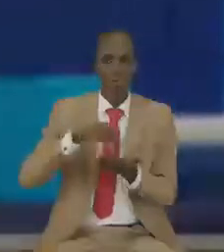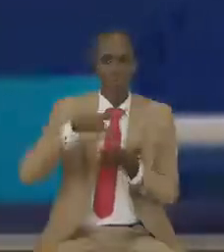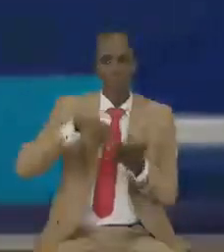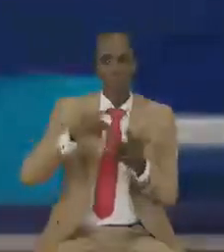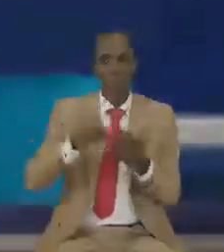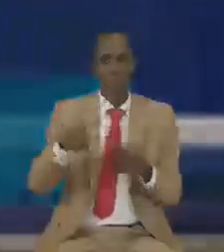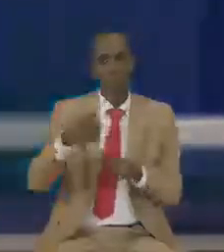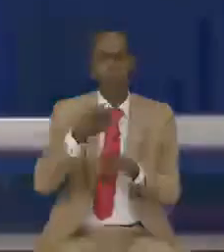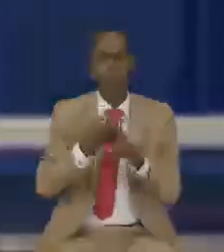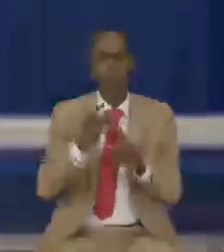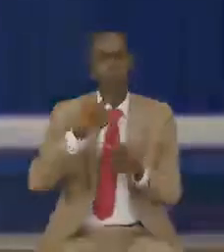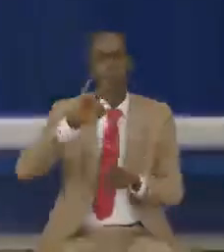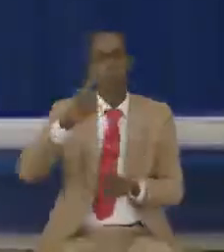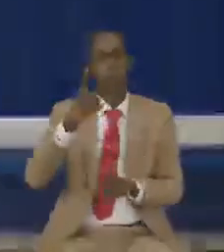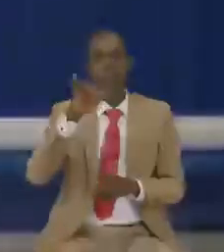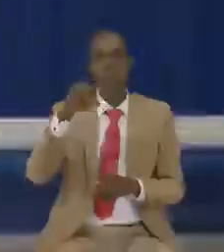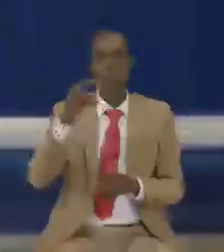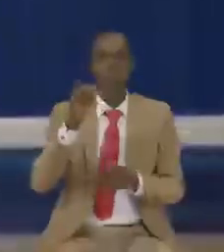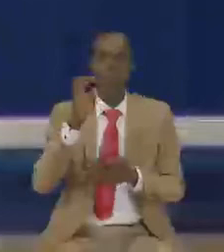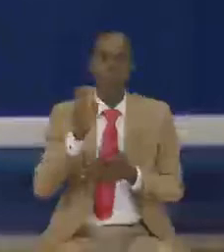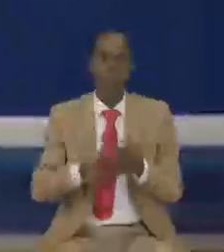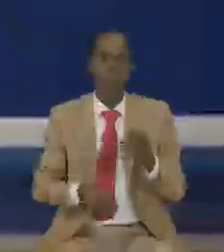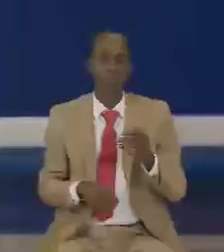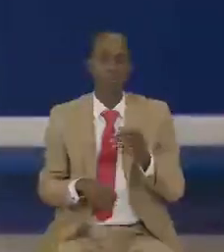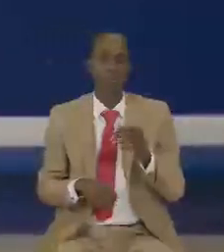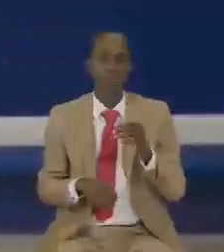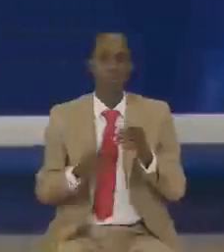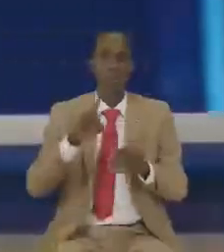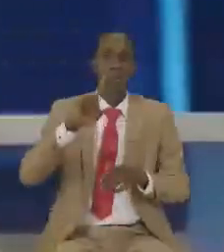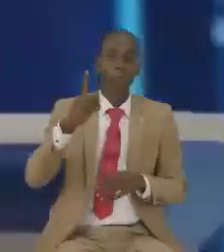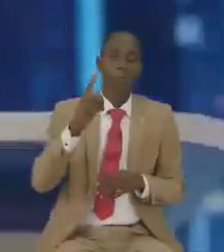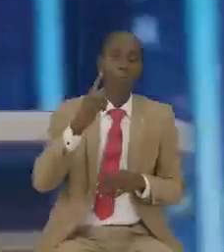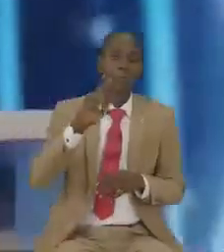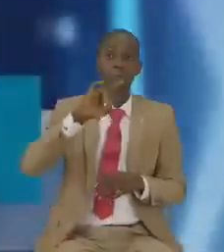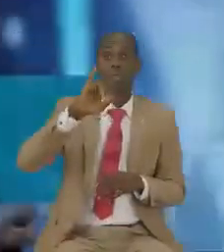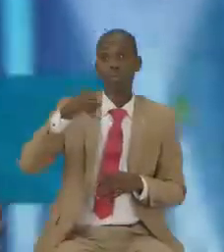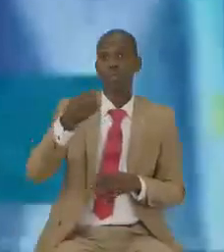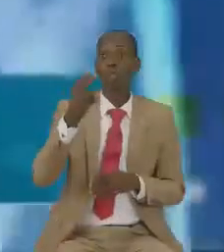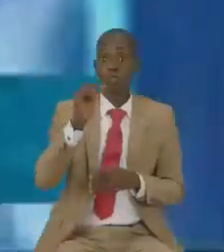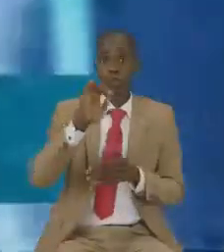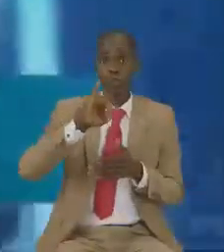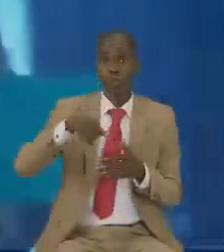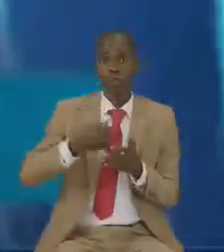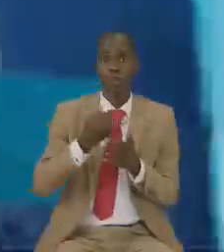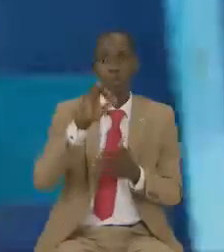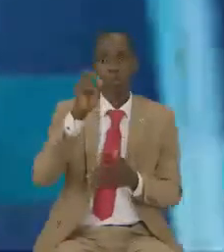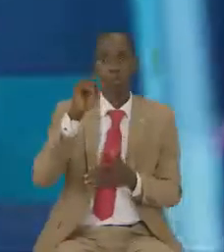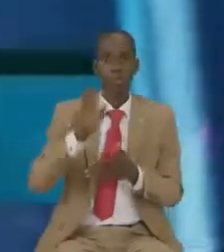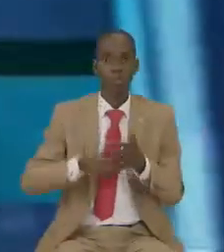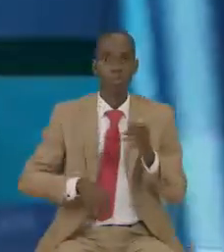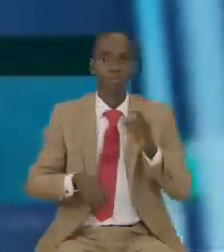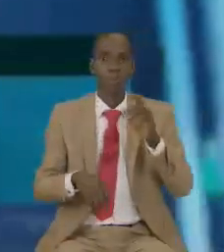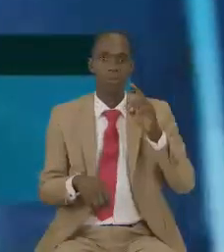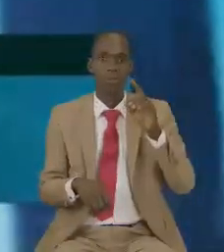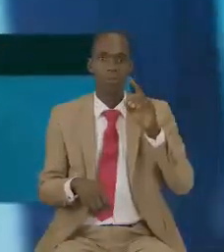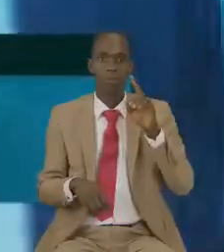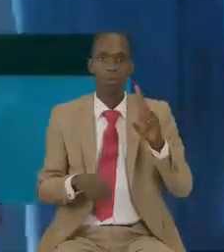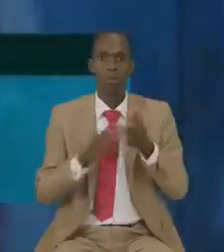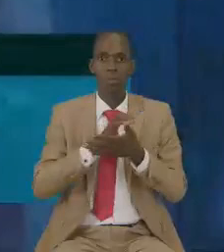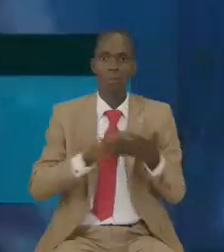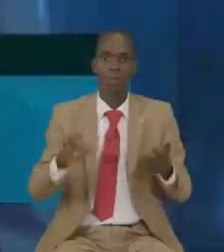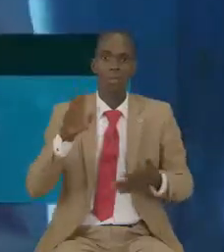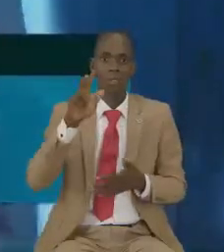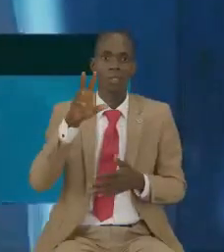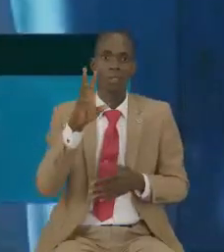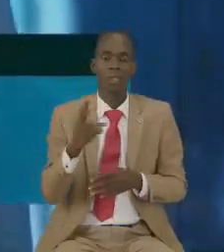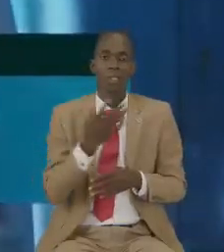chapter 1, from verse 36. John chapter 1, verse 36. And looking